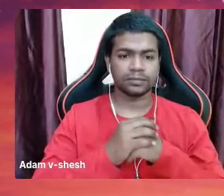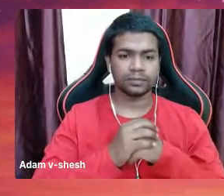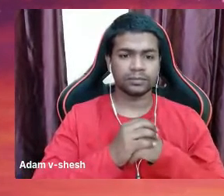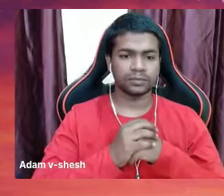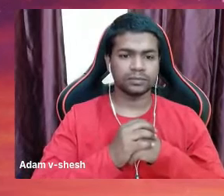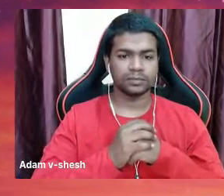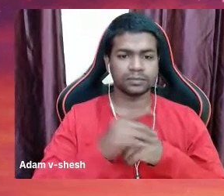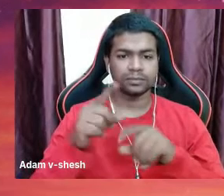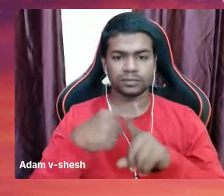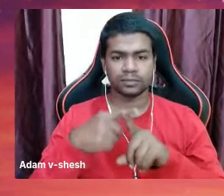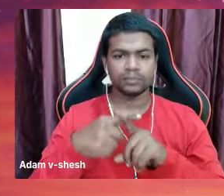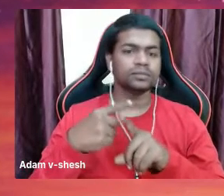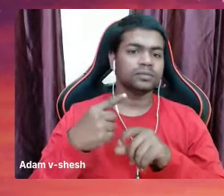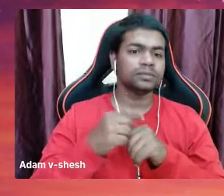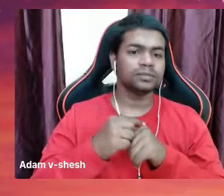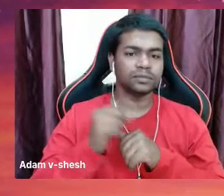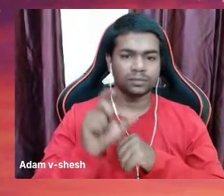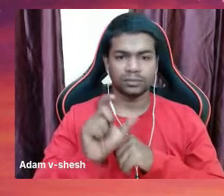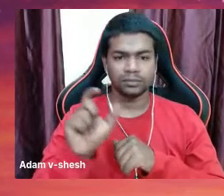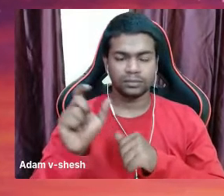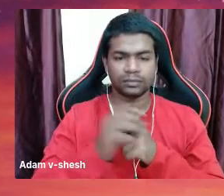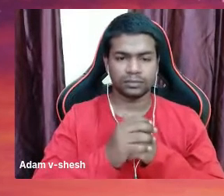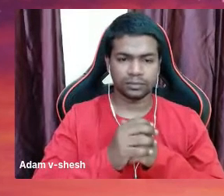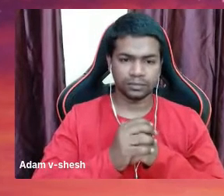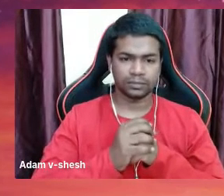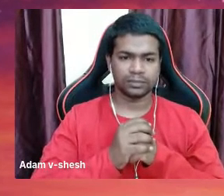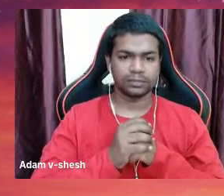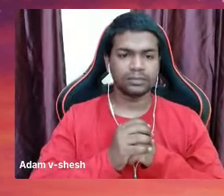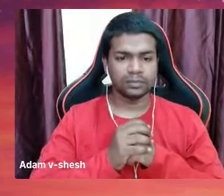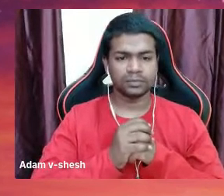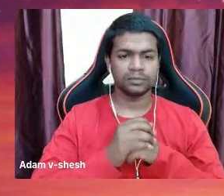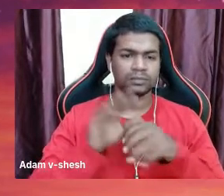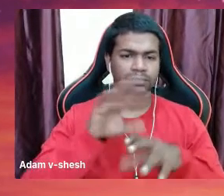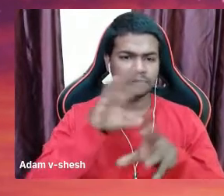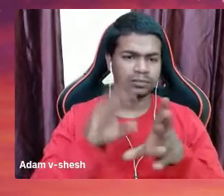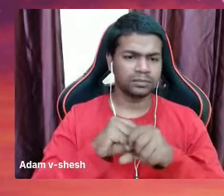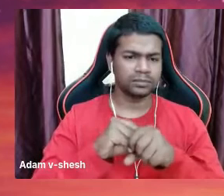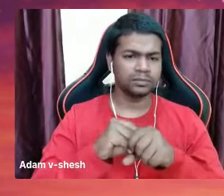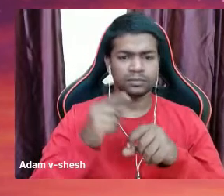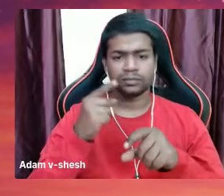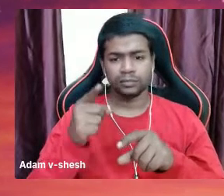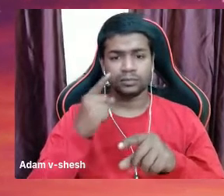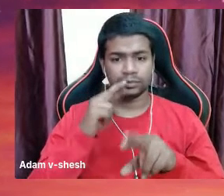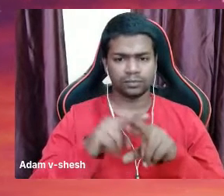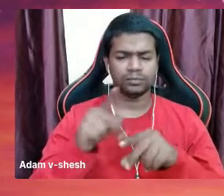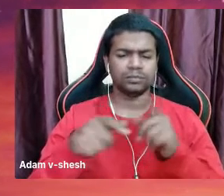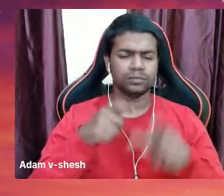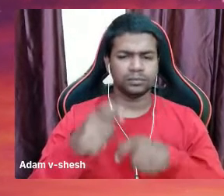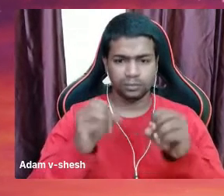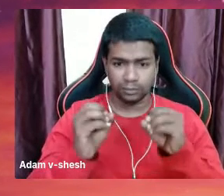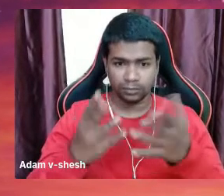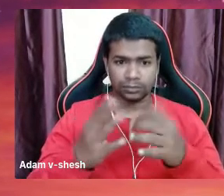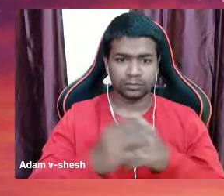even a positive word. They were actually almost something that, you know, if you were starting a company, even if you came from a